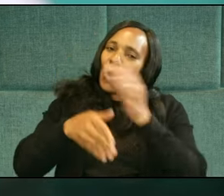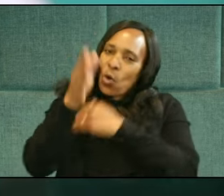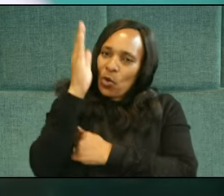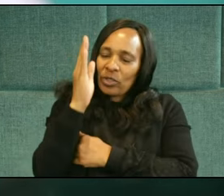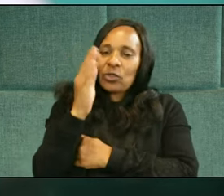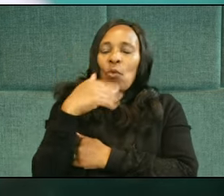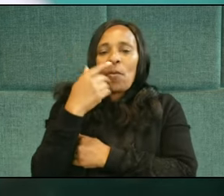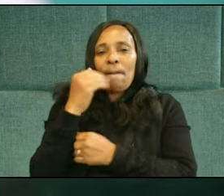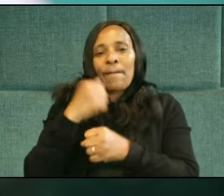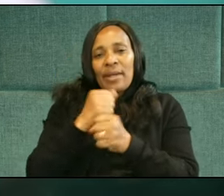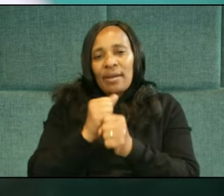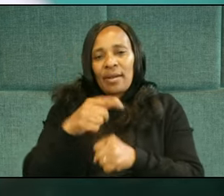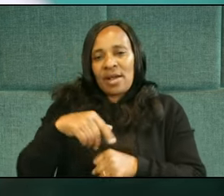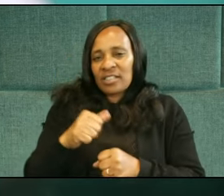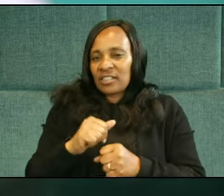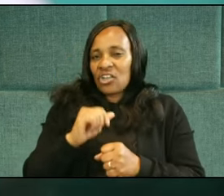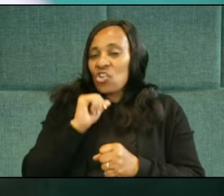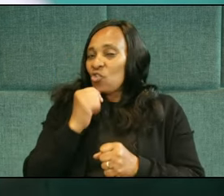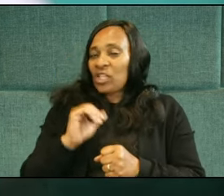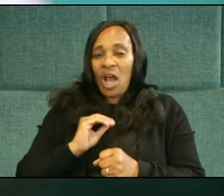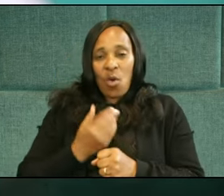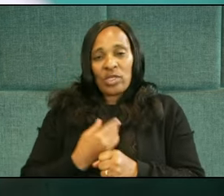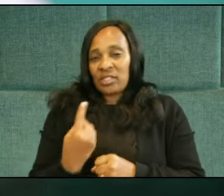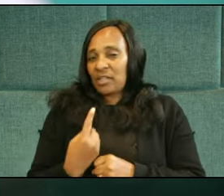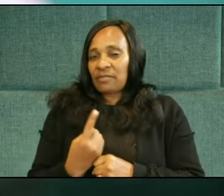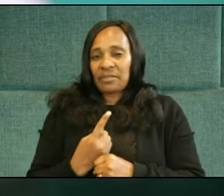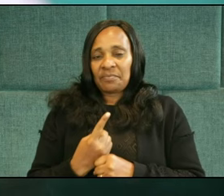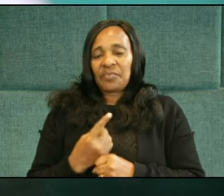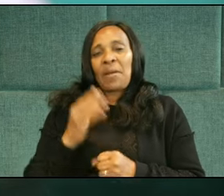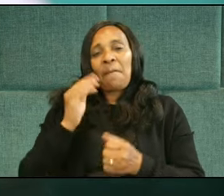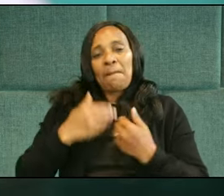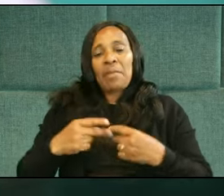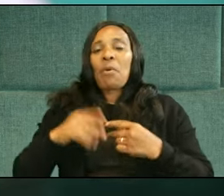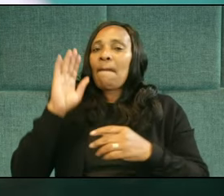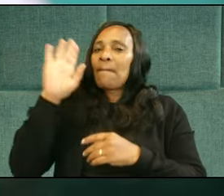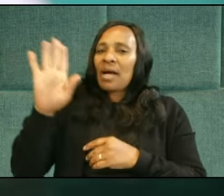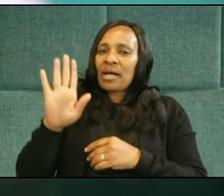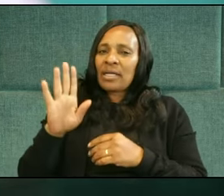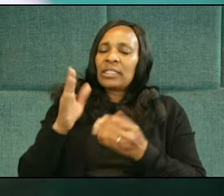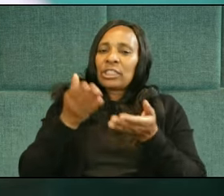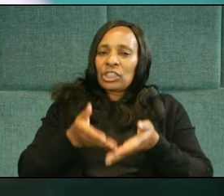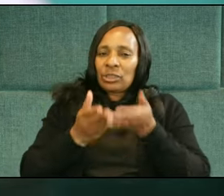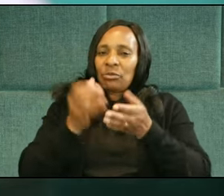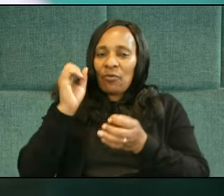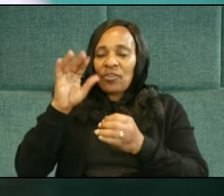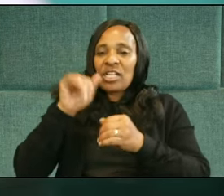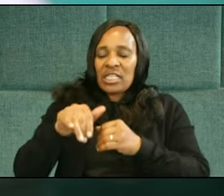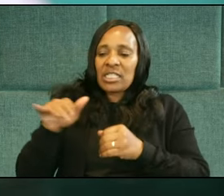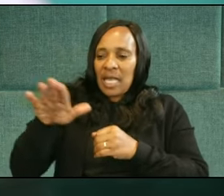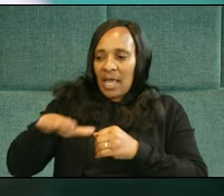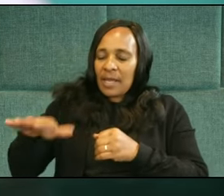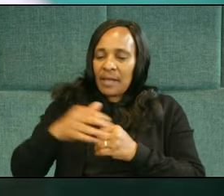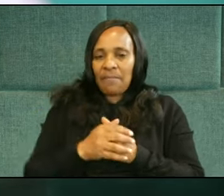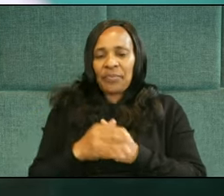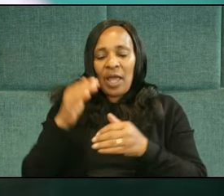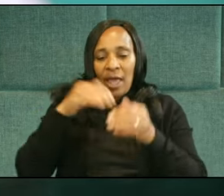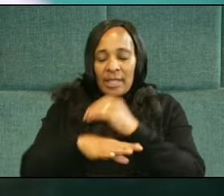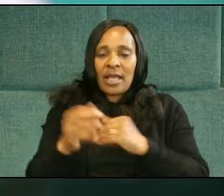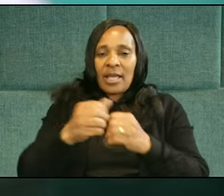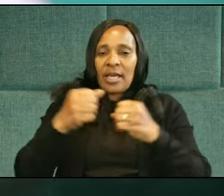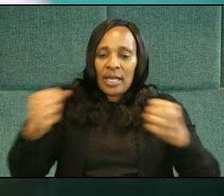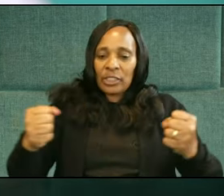he who made us and not we ourselves. We are his people and the sheep of his pasture. Enter into his gates